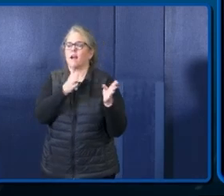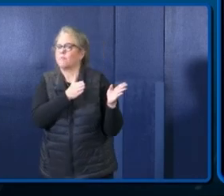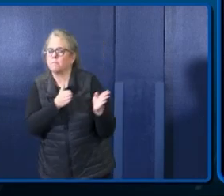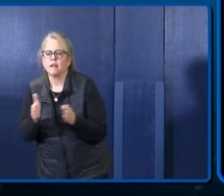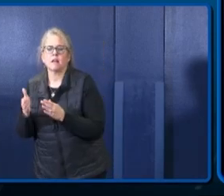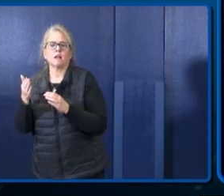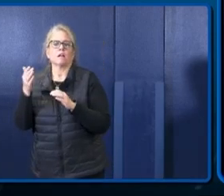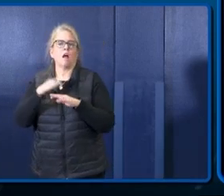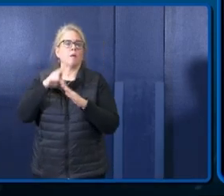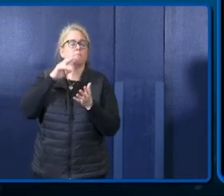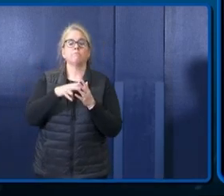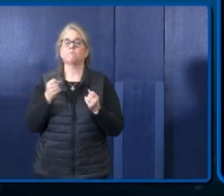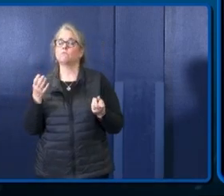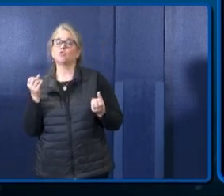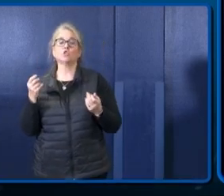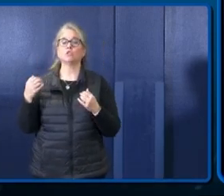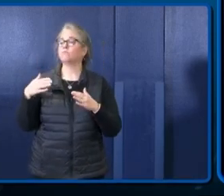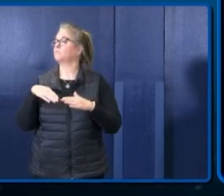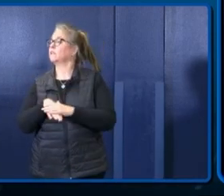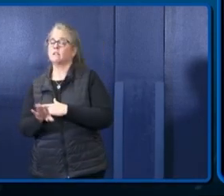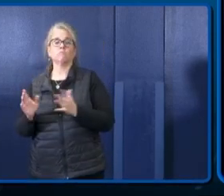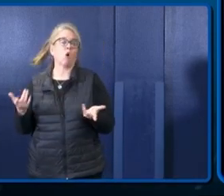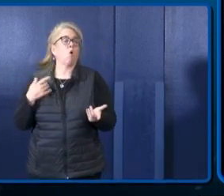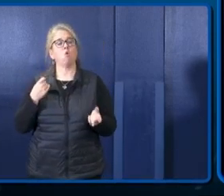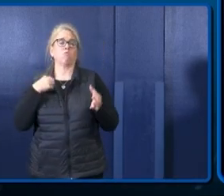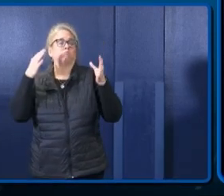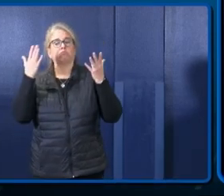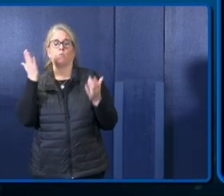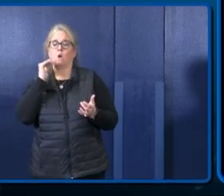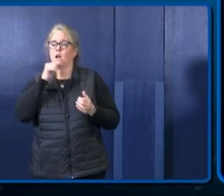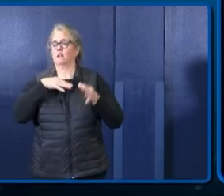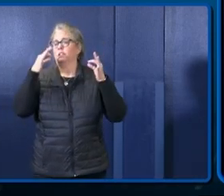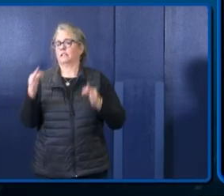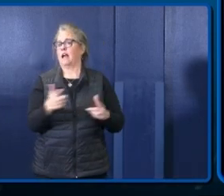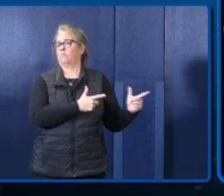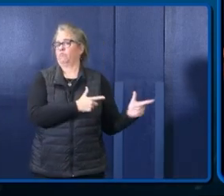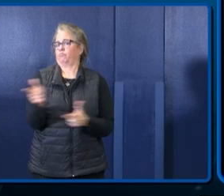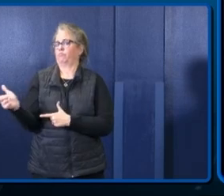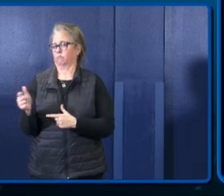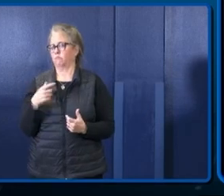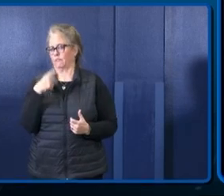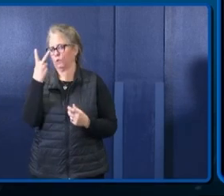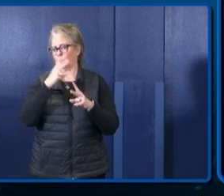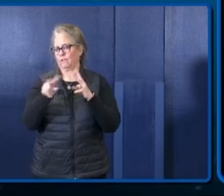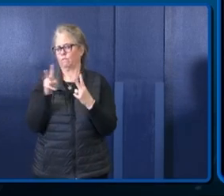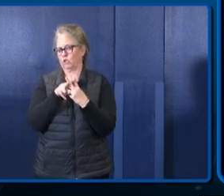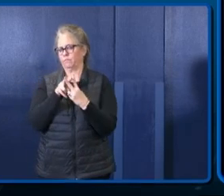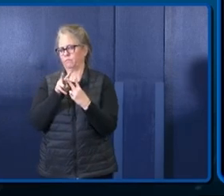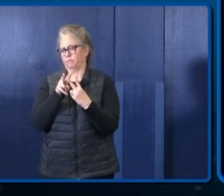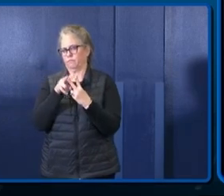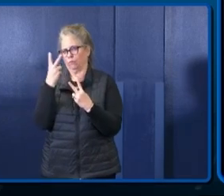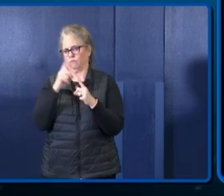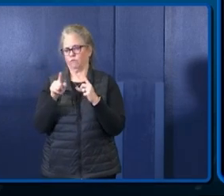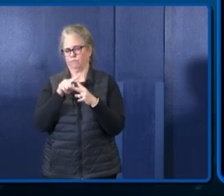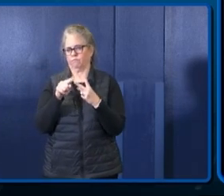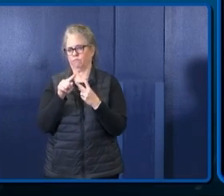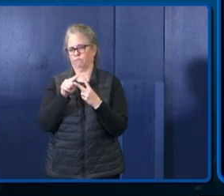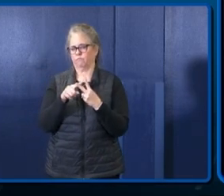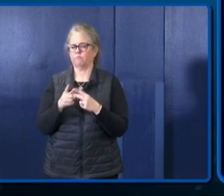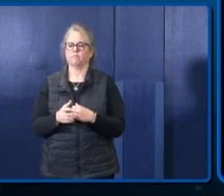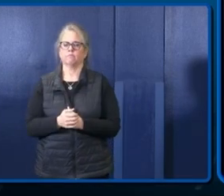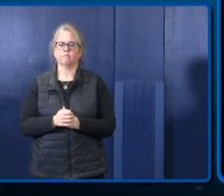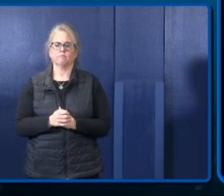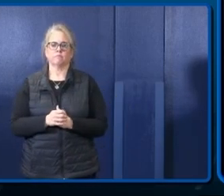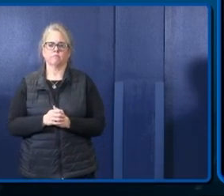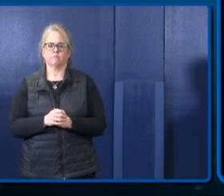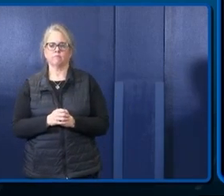into that park. That would be a good application and example of how extreme indifference murder is used. Like I said, though, they both have the same sentencing option, which is life in